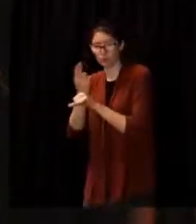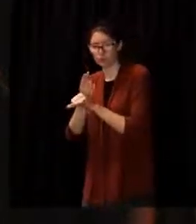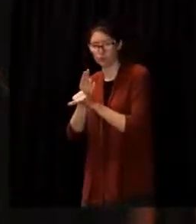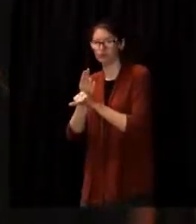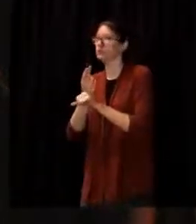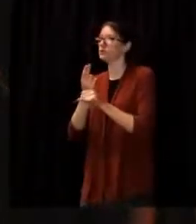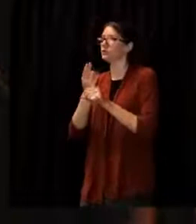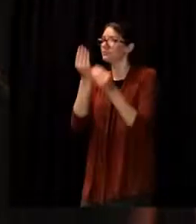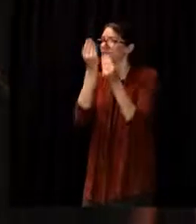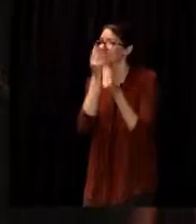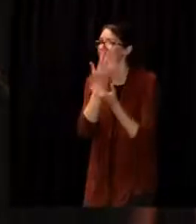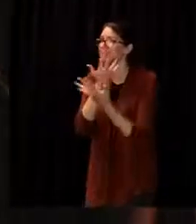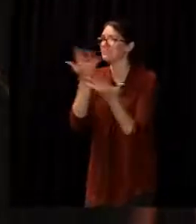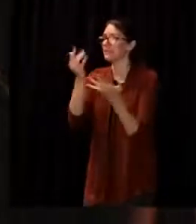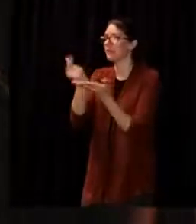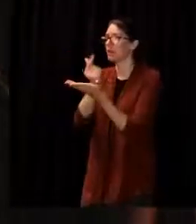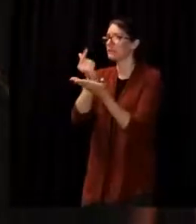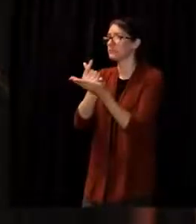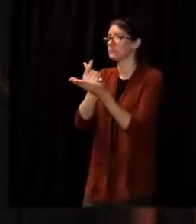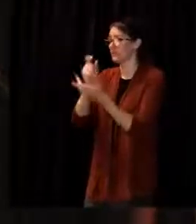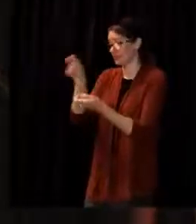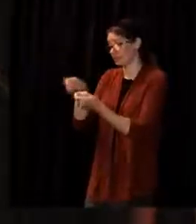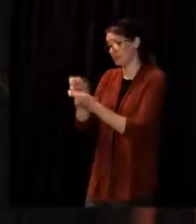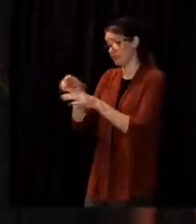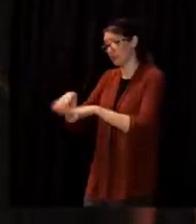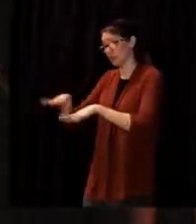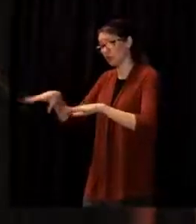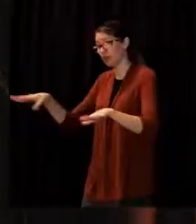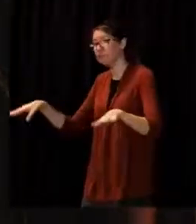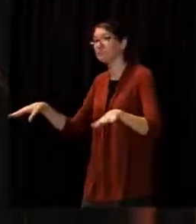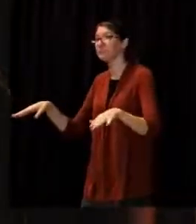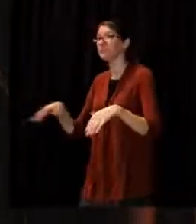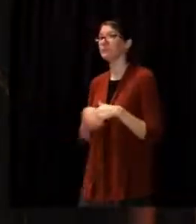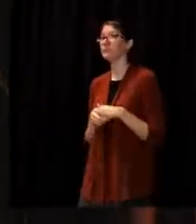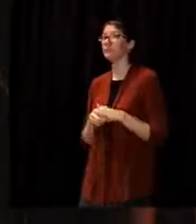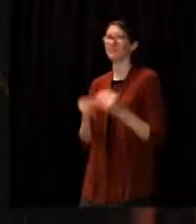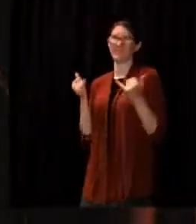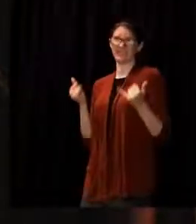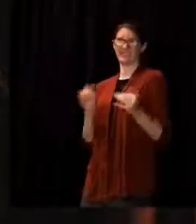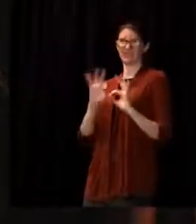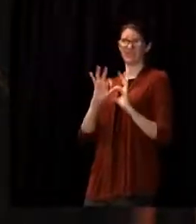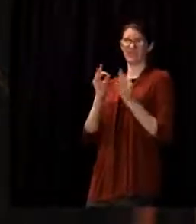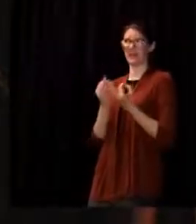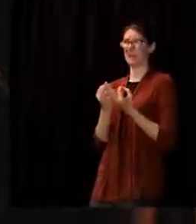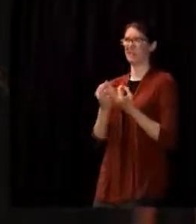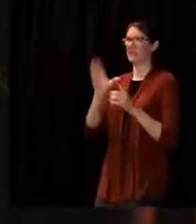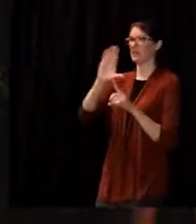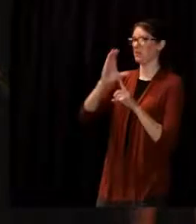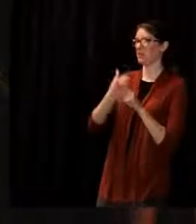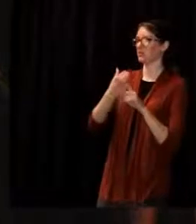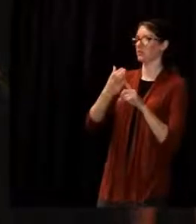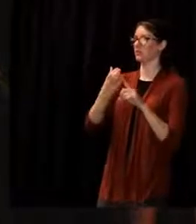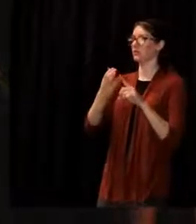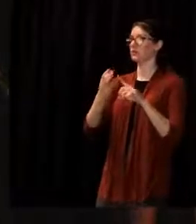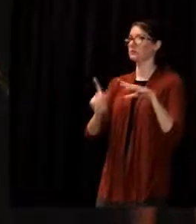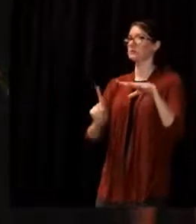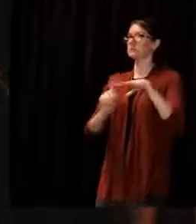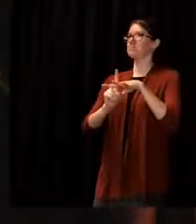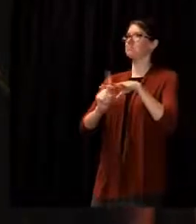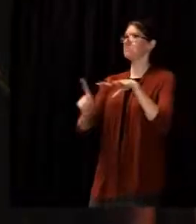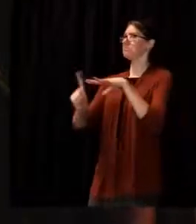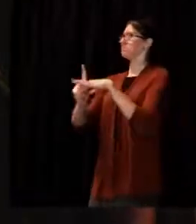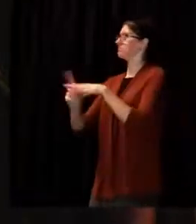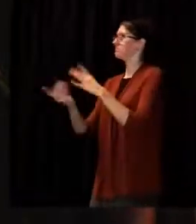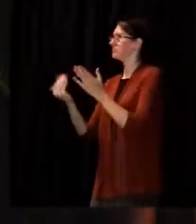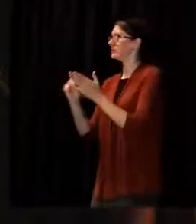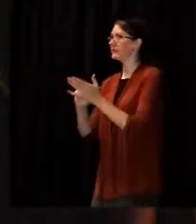people and into children in particular. And this is a day and age in which family has sort of risen to the surface within the community too, many of you know and